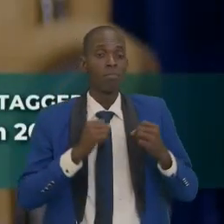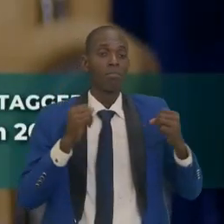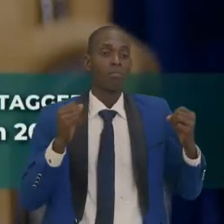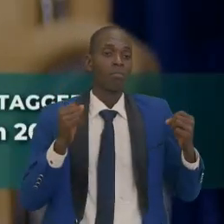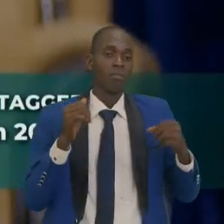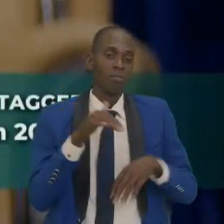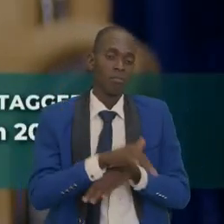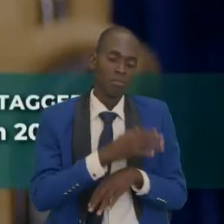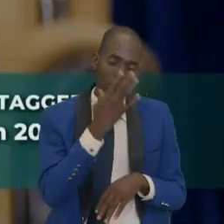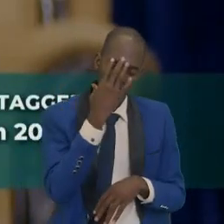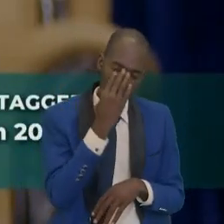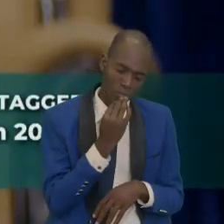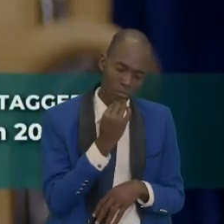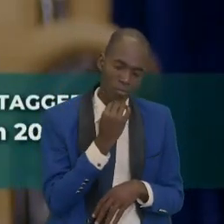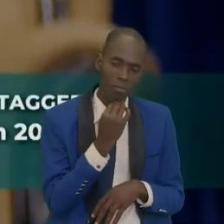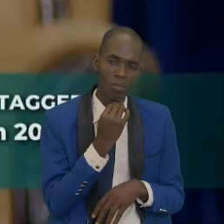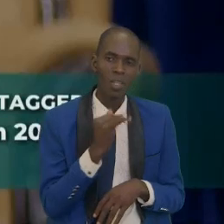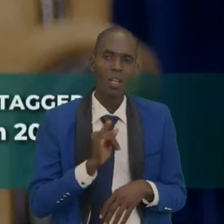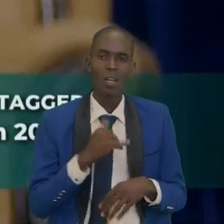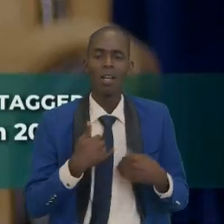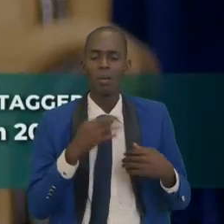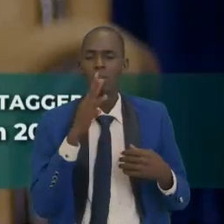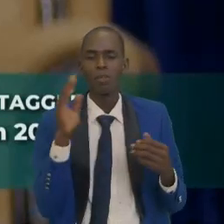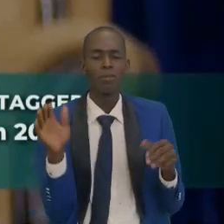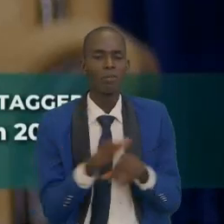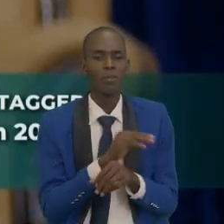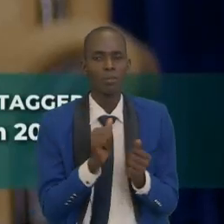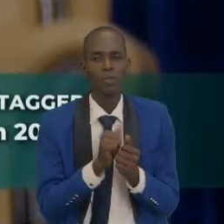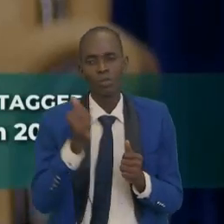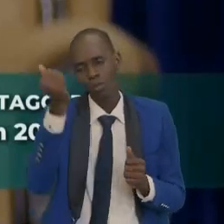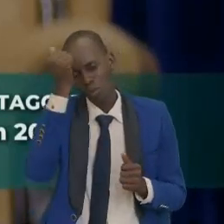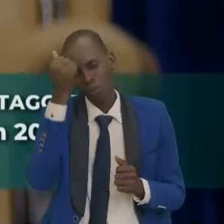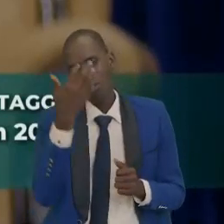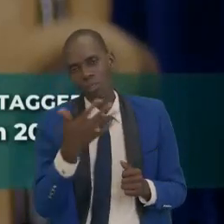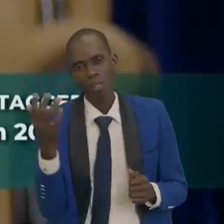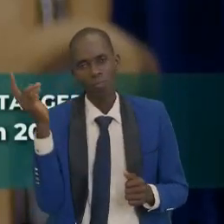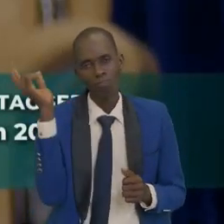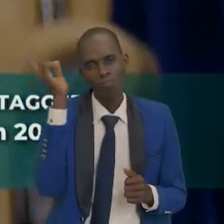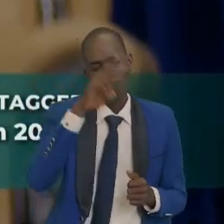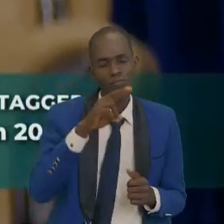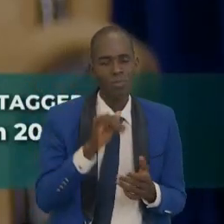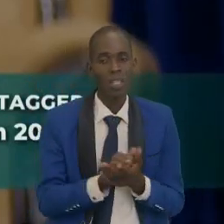I've been stupefied and dull but I am waking up